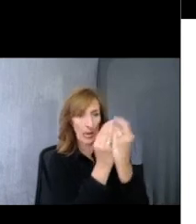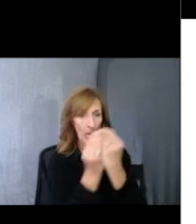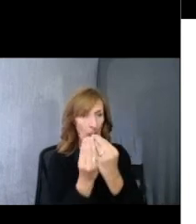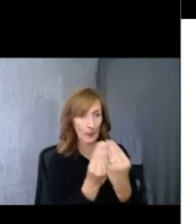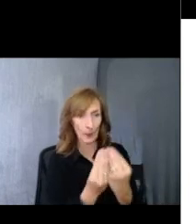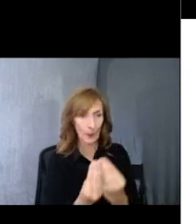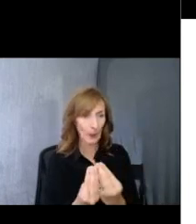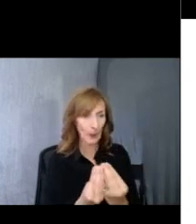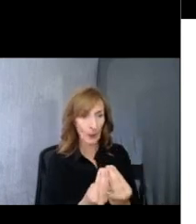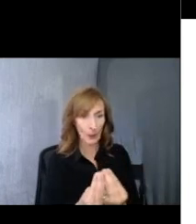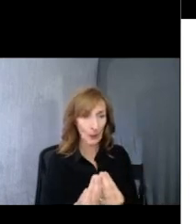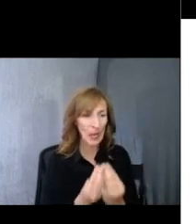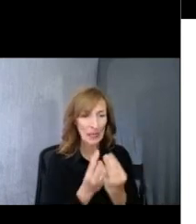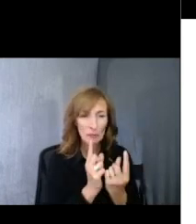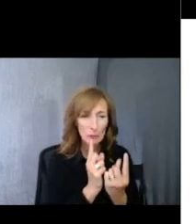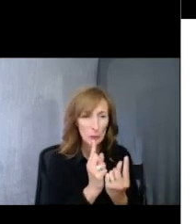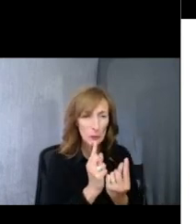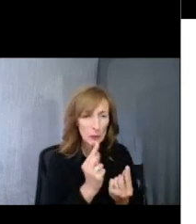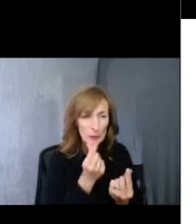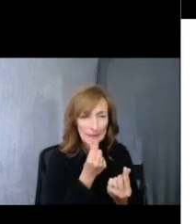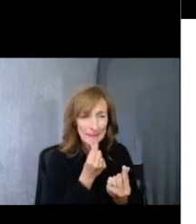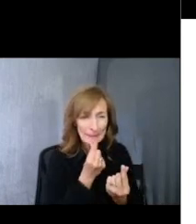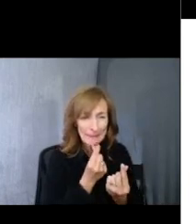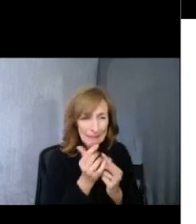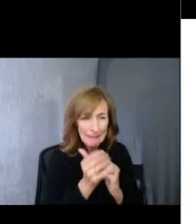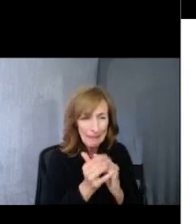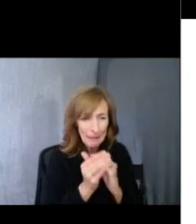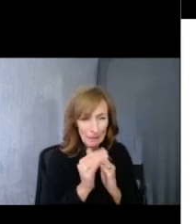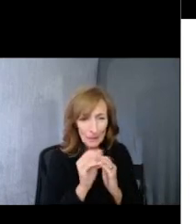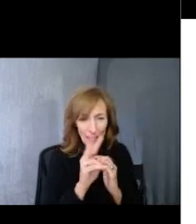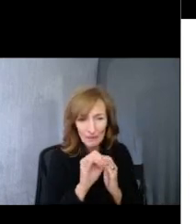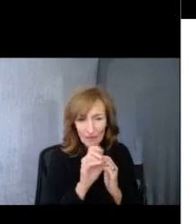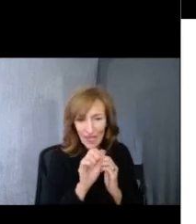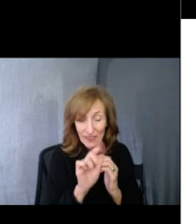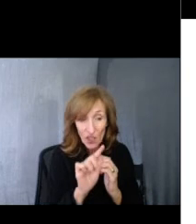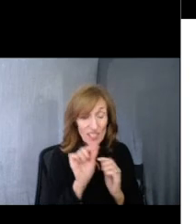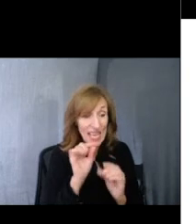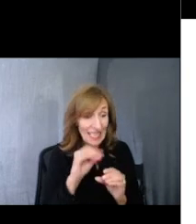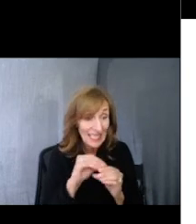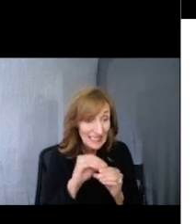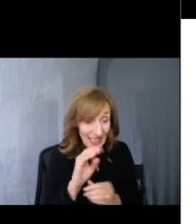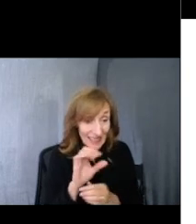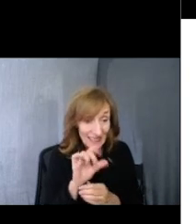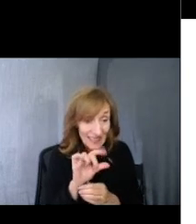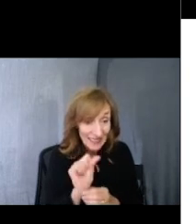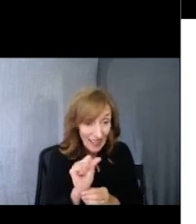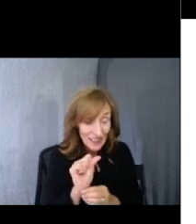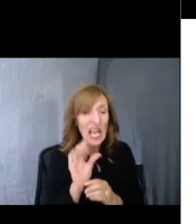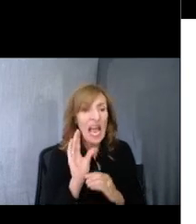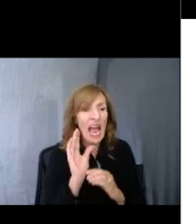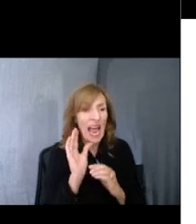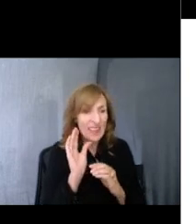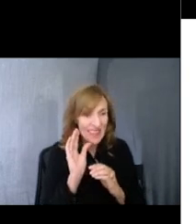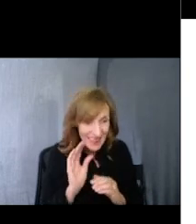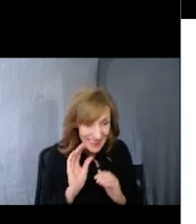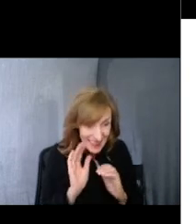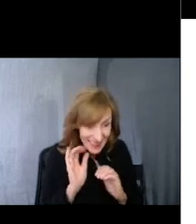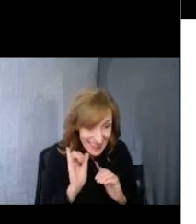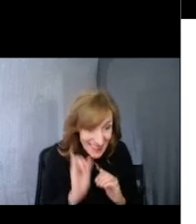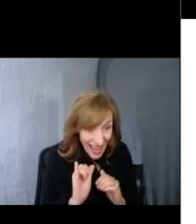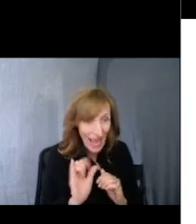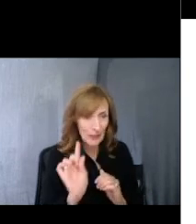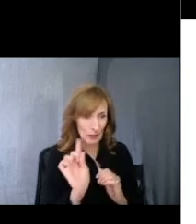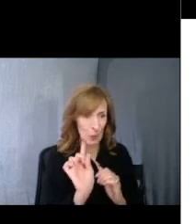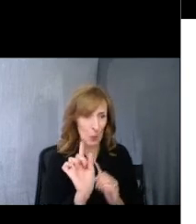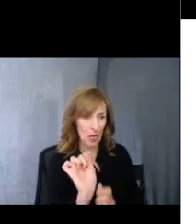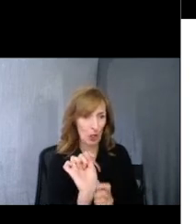really tiny blood vessels, and there's cells there, and this is where the modification of urine actually starts. So it's a